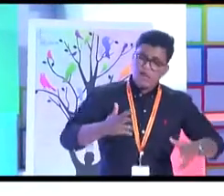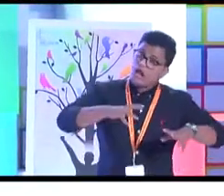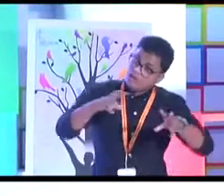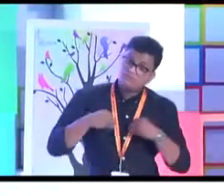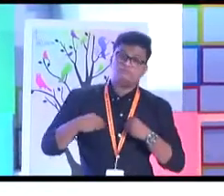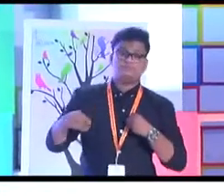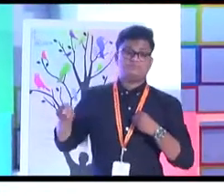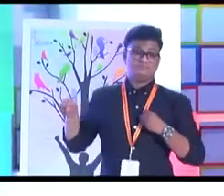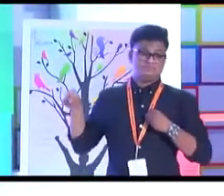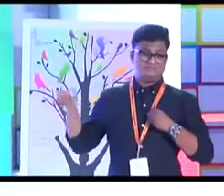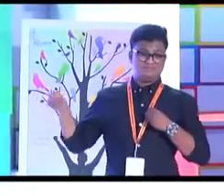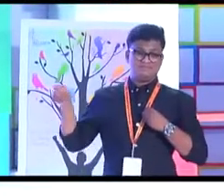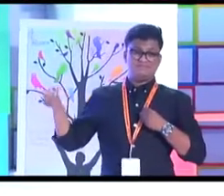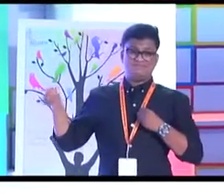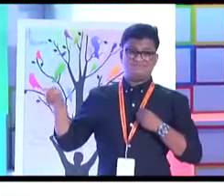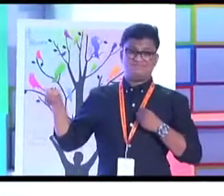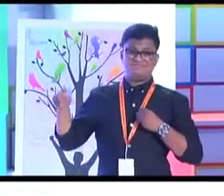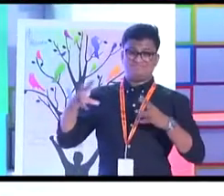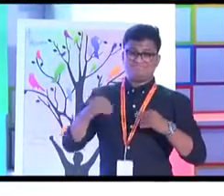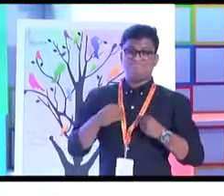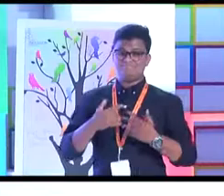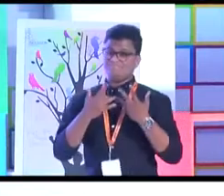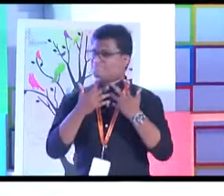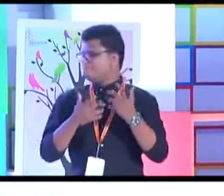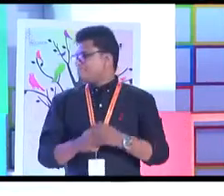and made life, my life a miracle.